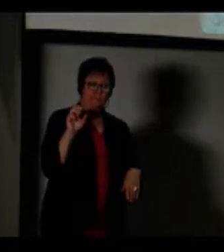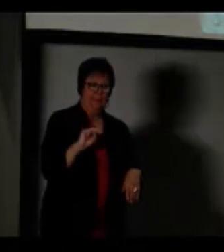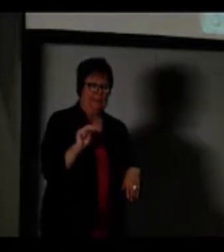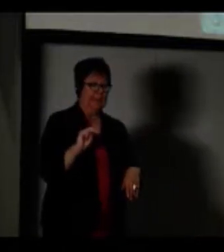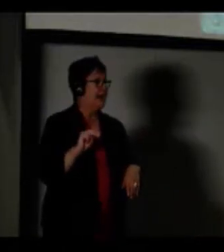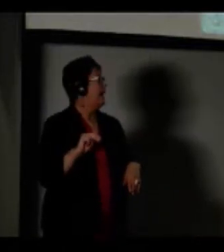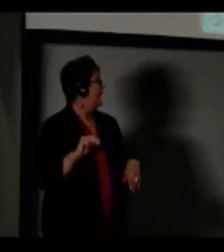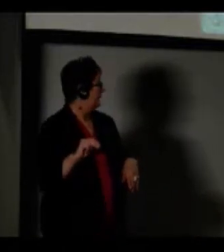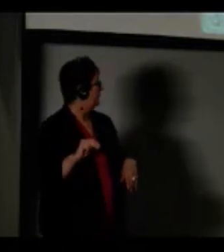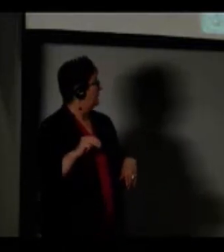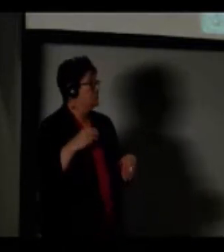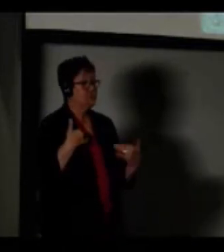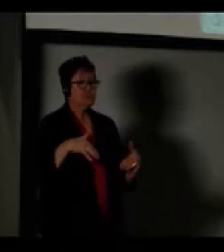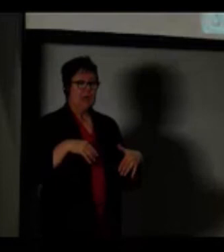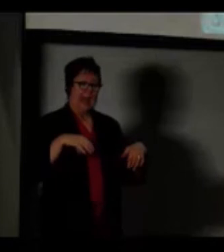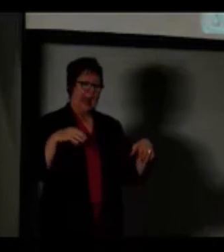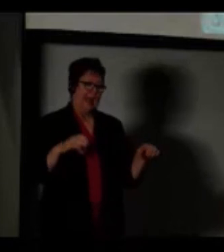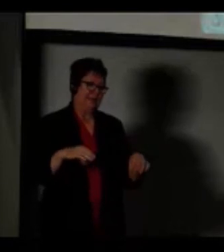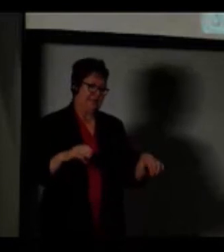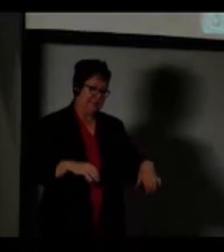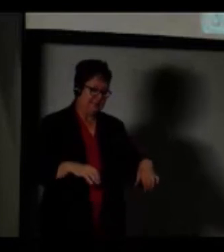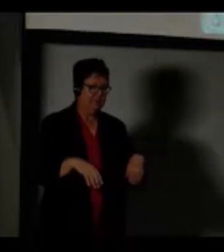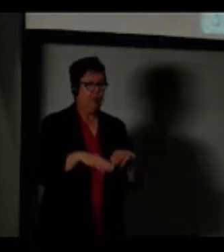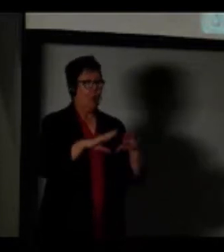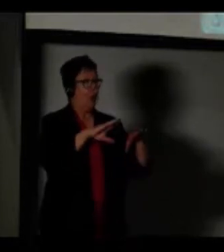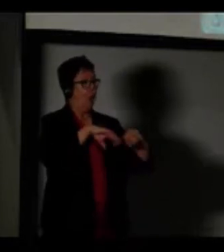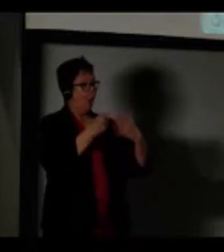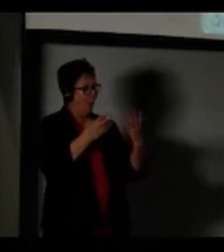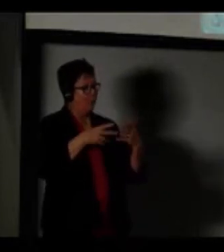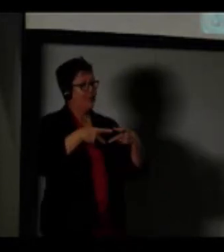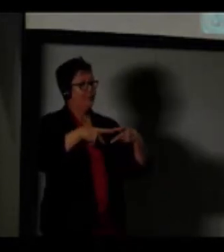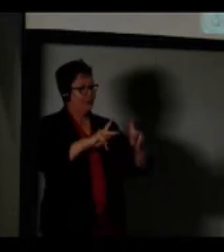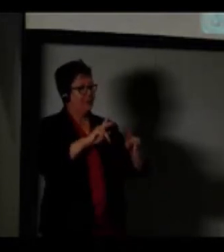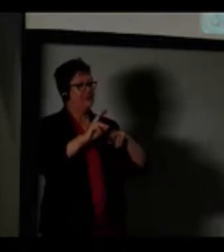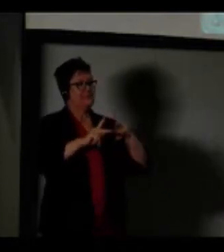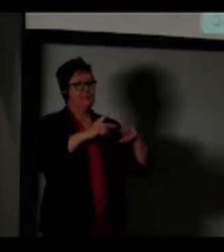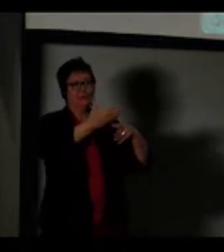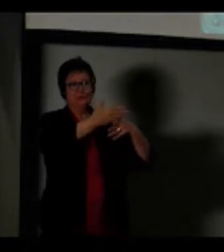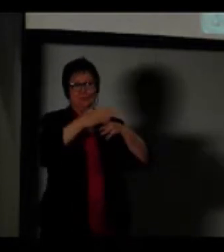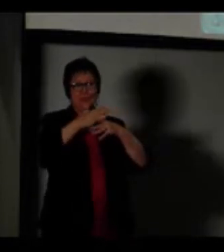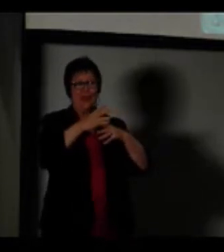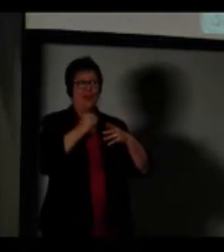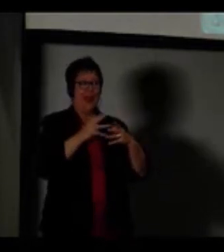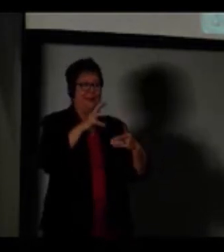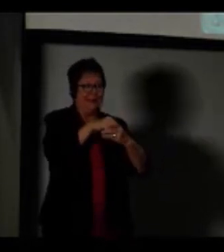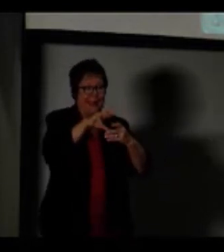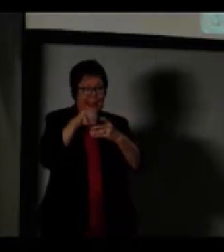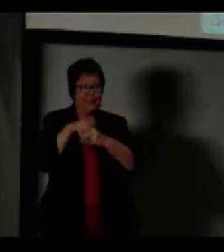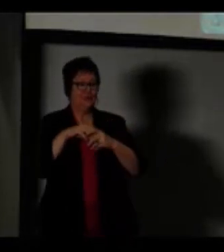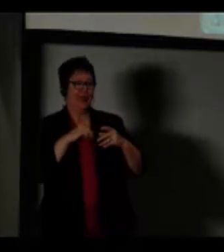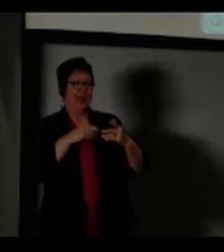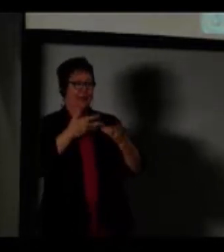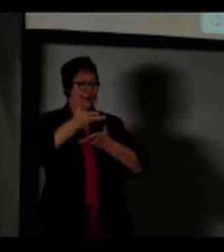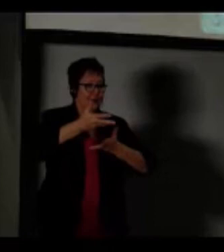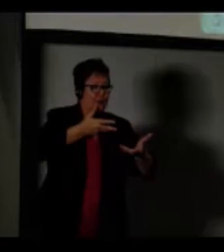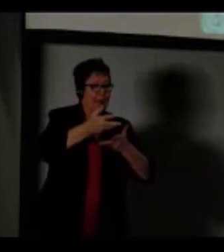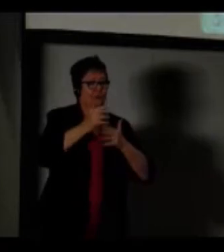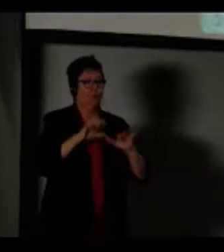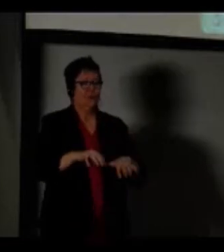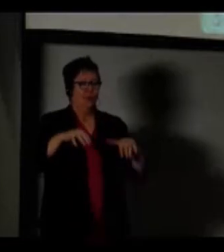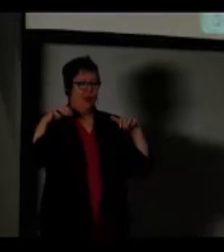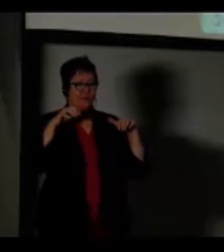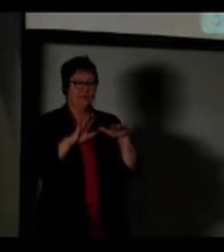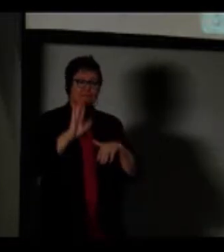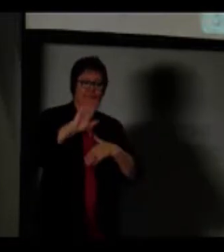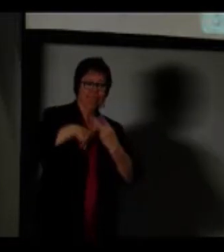provides the ability to share on social media and to engage and interact with audiences all around the world. And unless you can actually